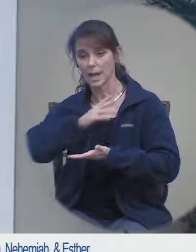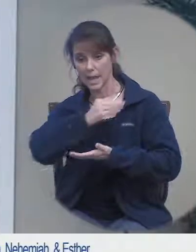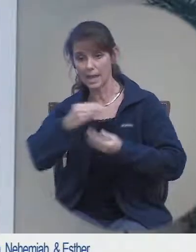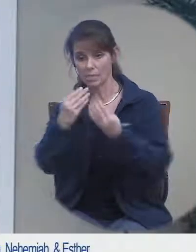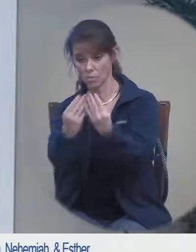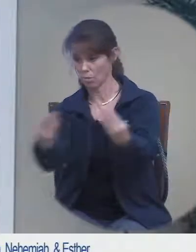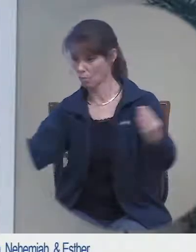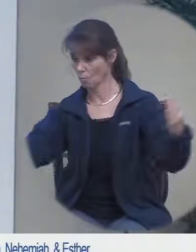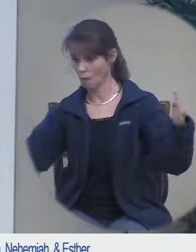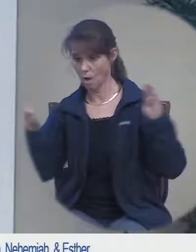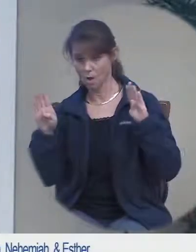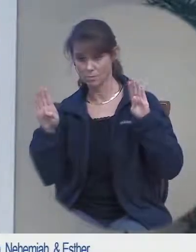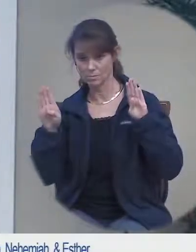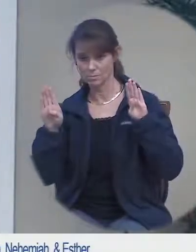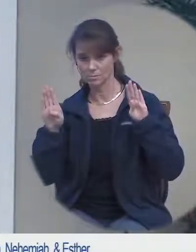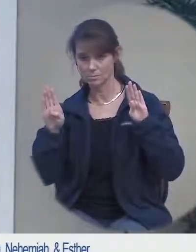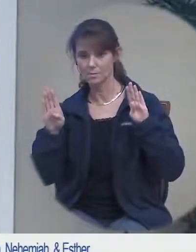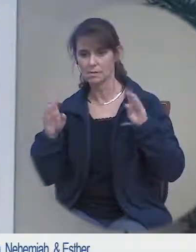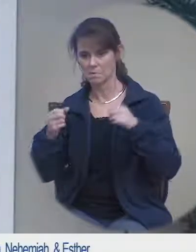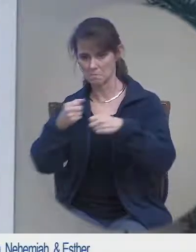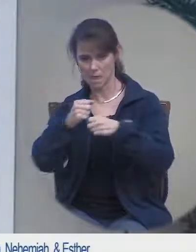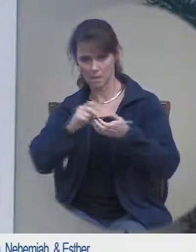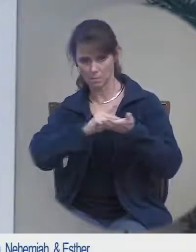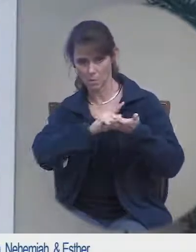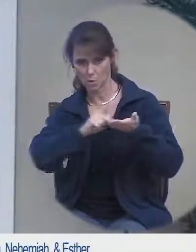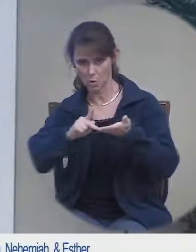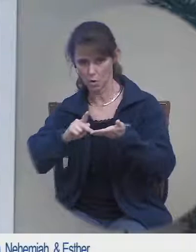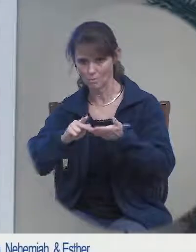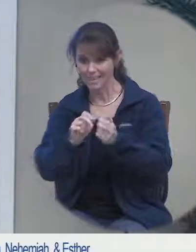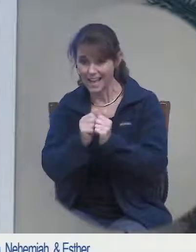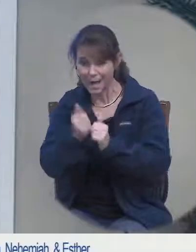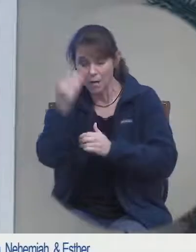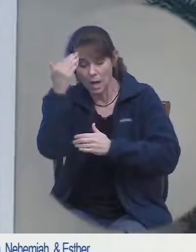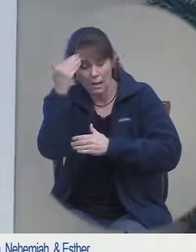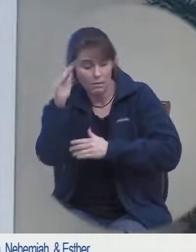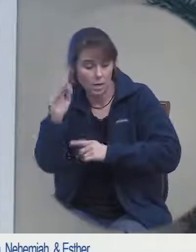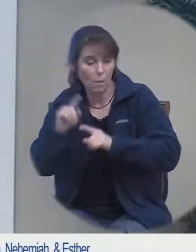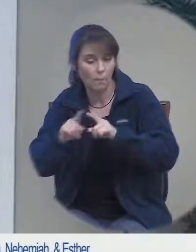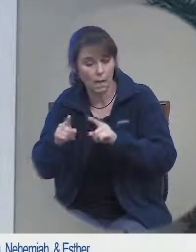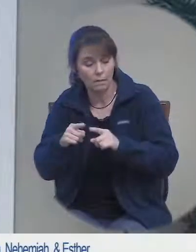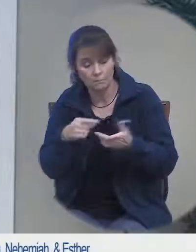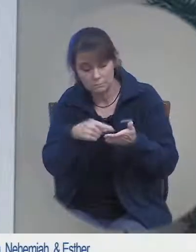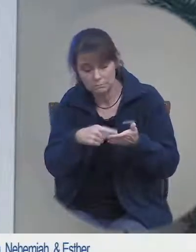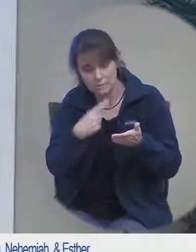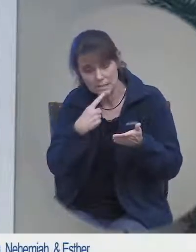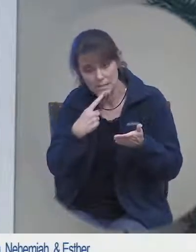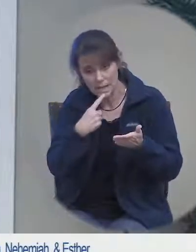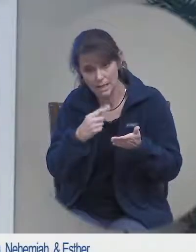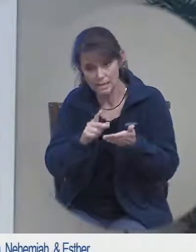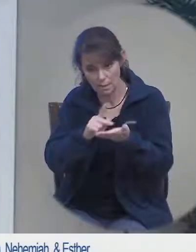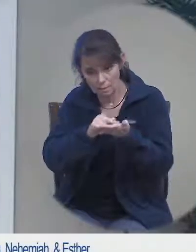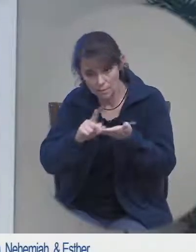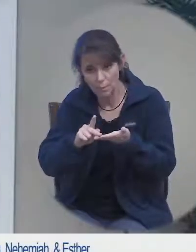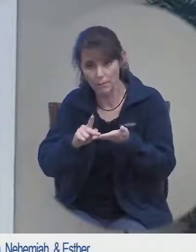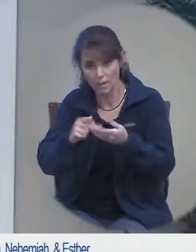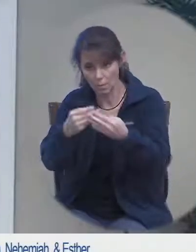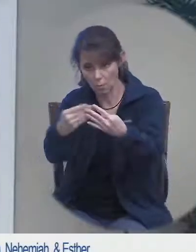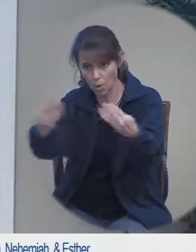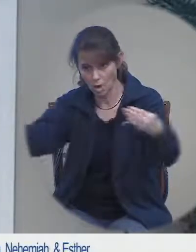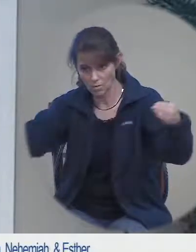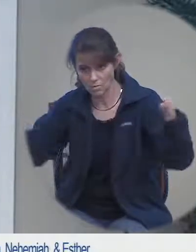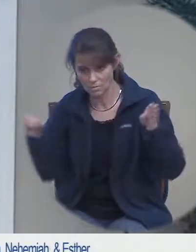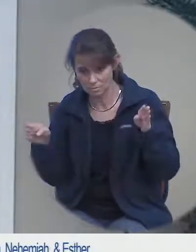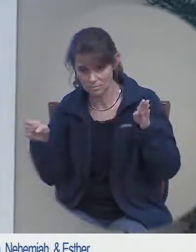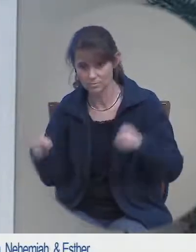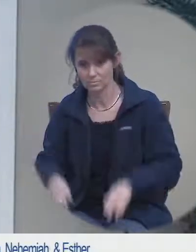And that's what they set out to do. And the way they went out to go about their celebration, you had two great choirs that would go along the